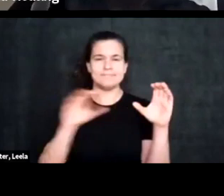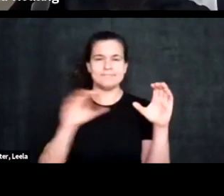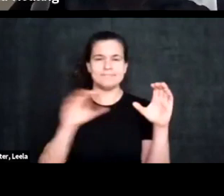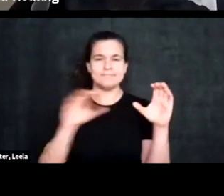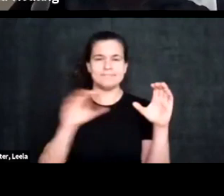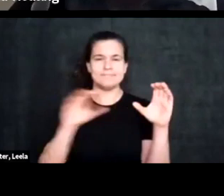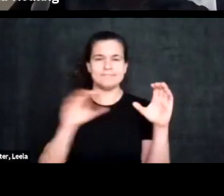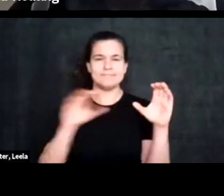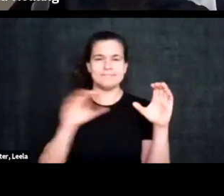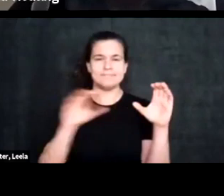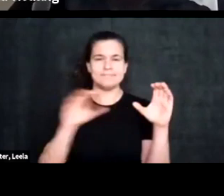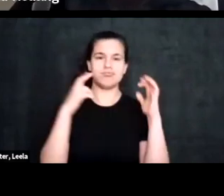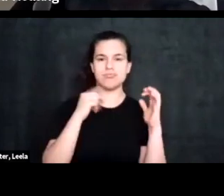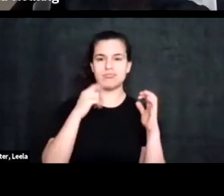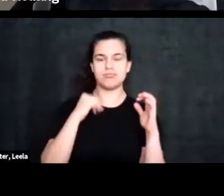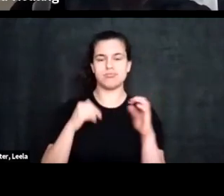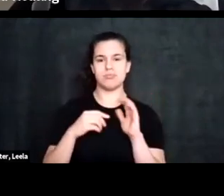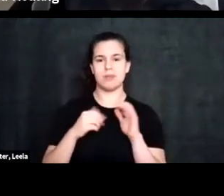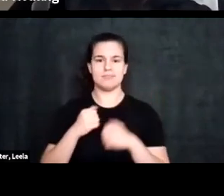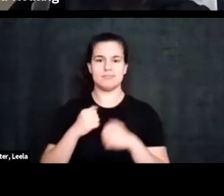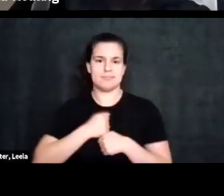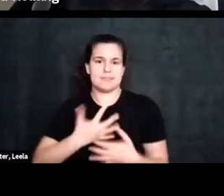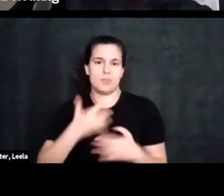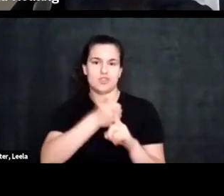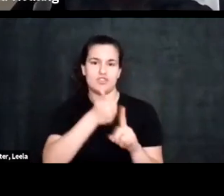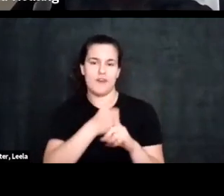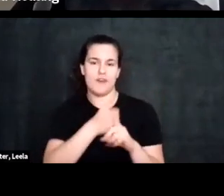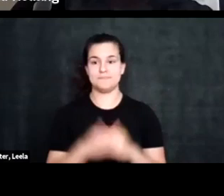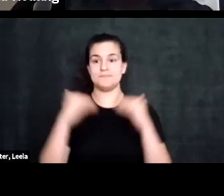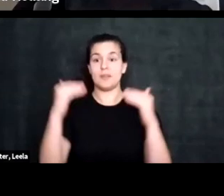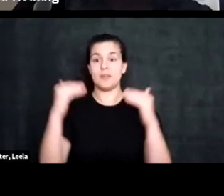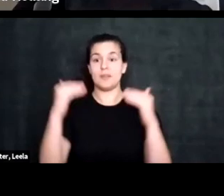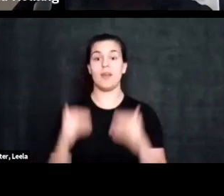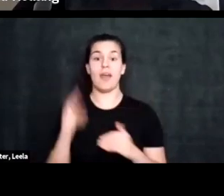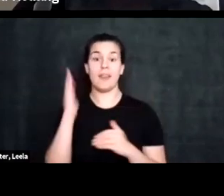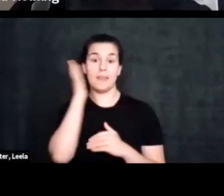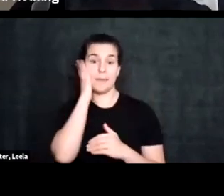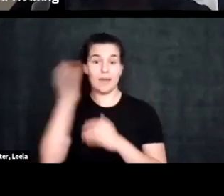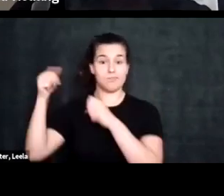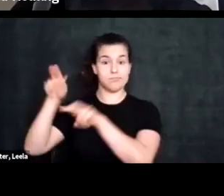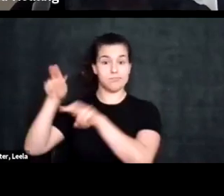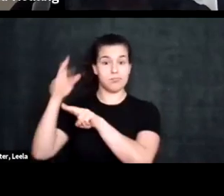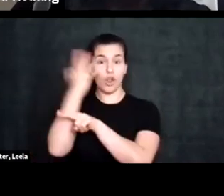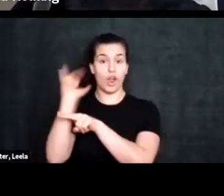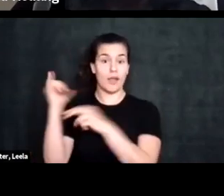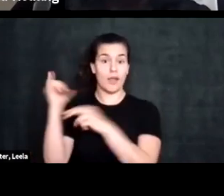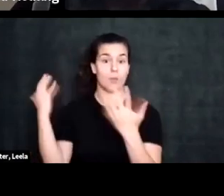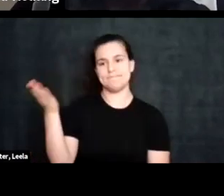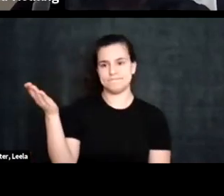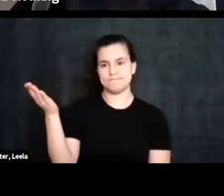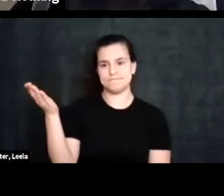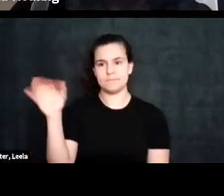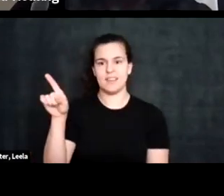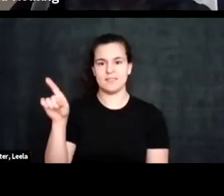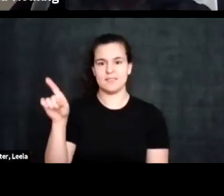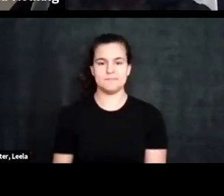decorate and kind of just self-express in your room. And this is what the bunk beds look like to give you a better look and understanding of what it would look like if